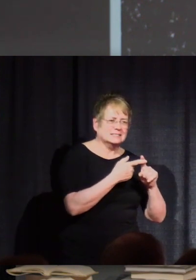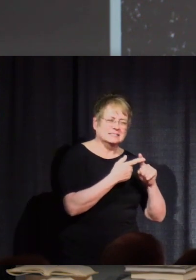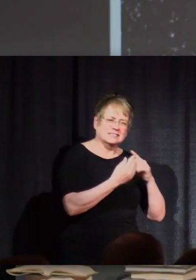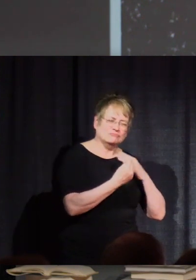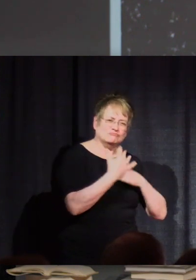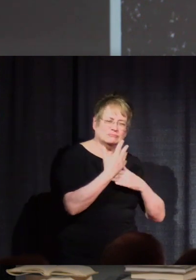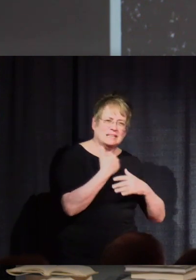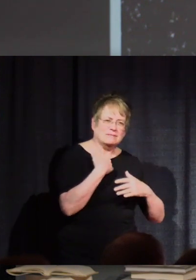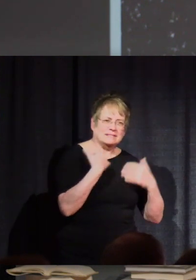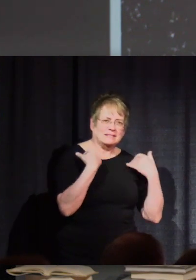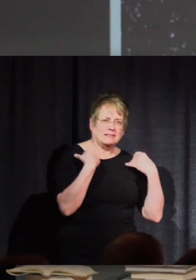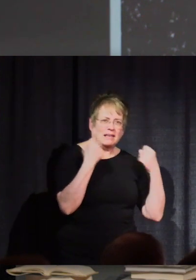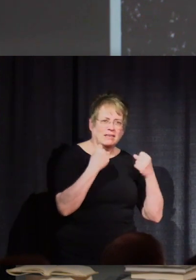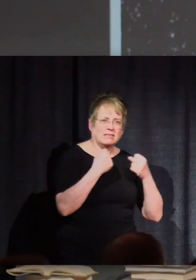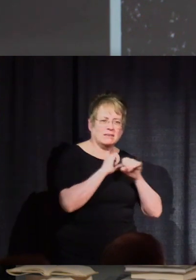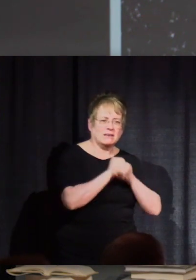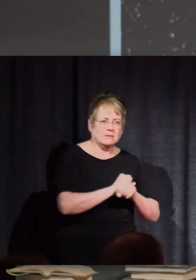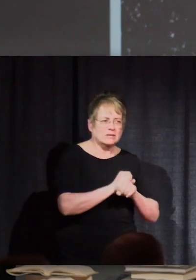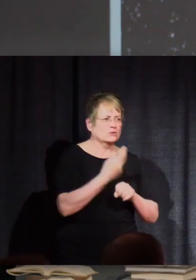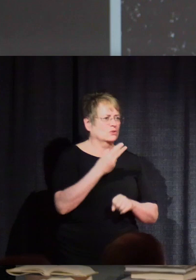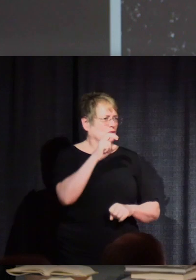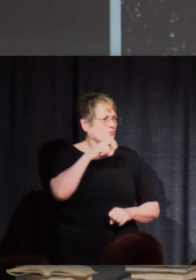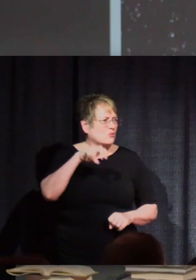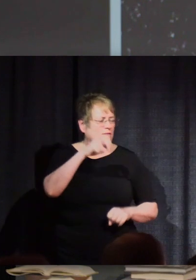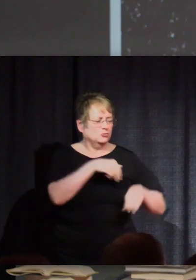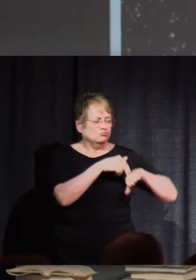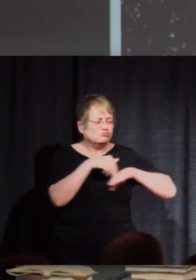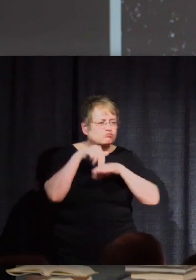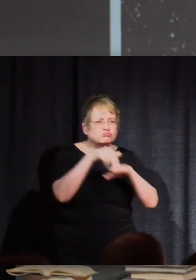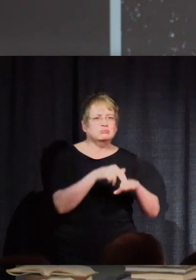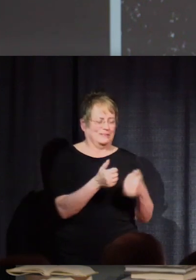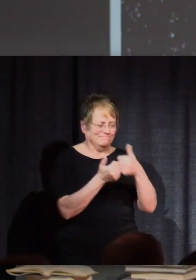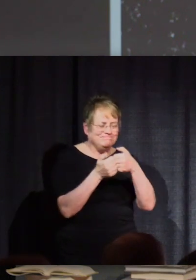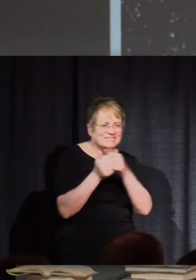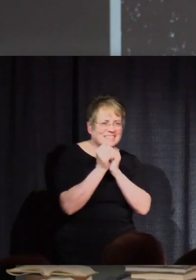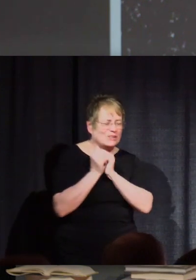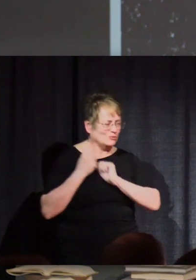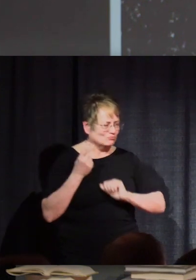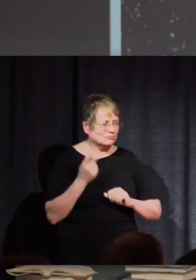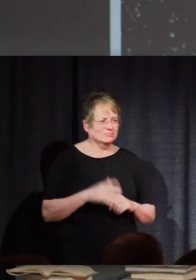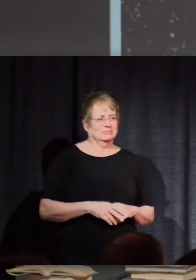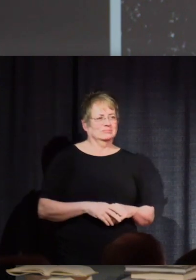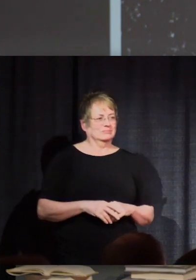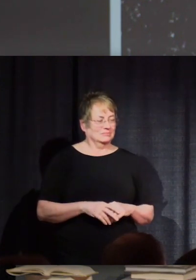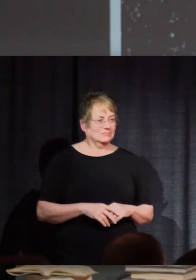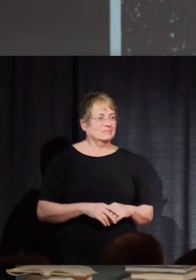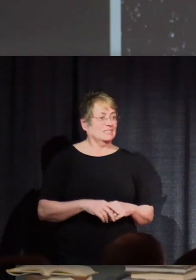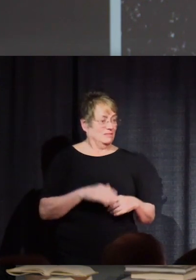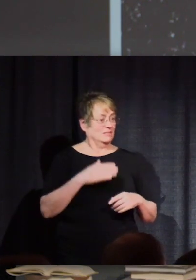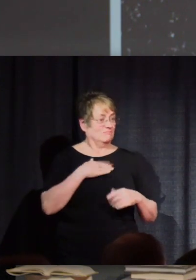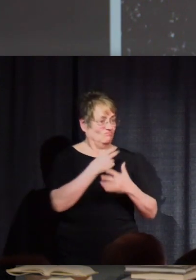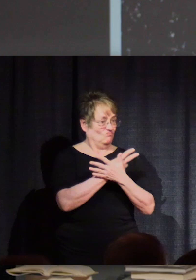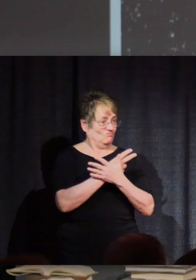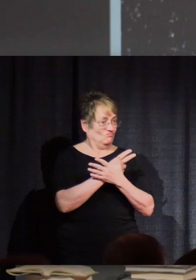life. We traveled, surfed, played video games together. I was even able to finish my